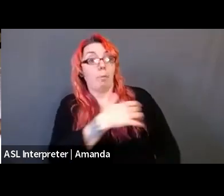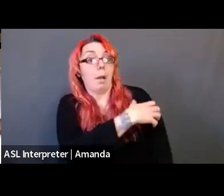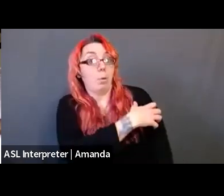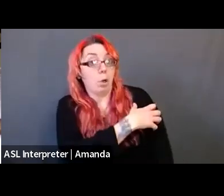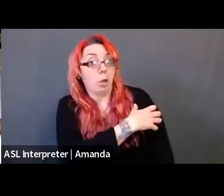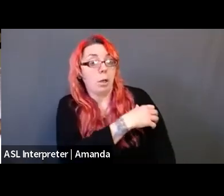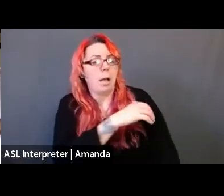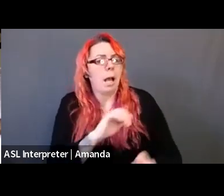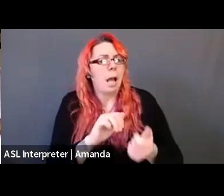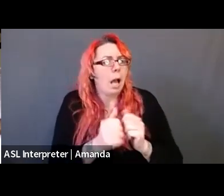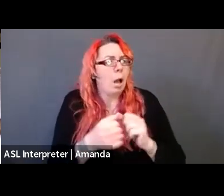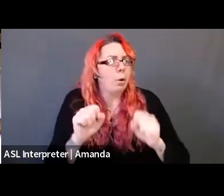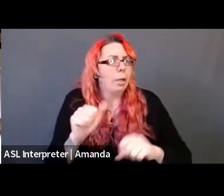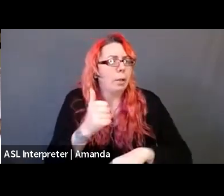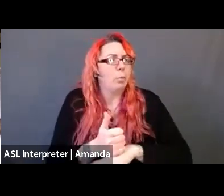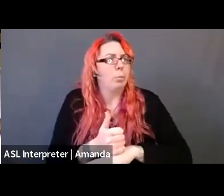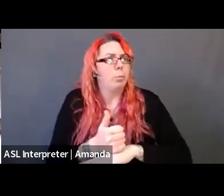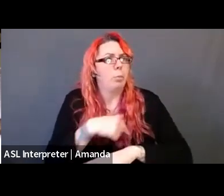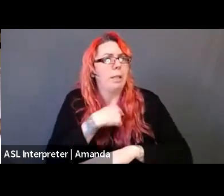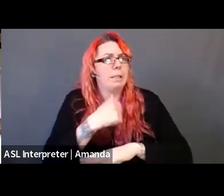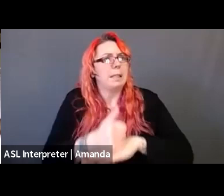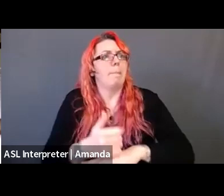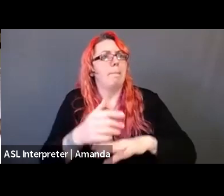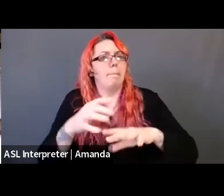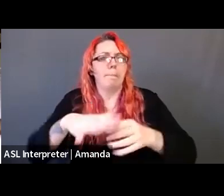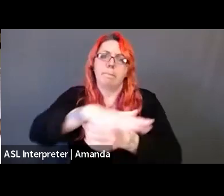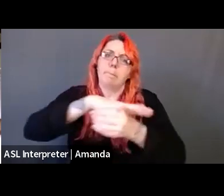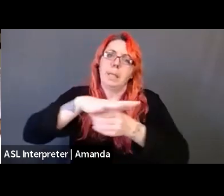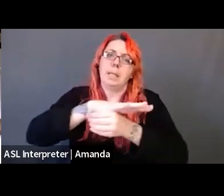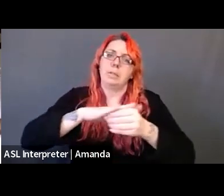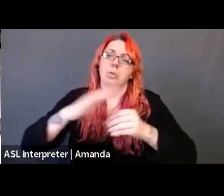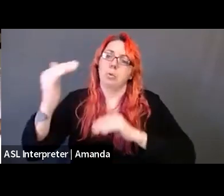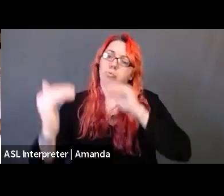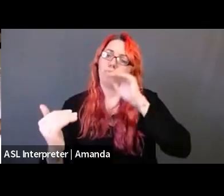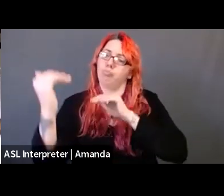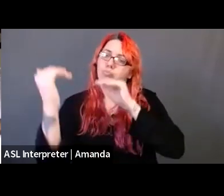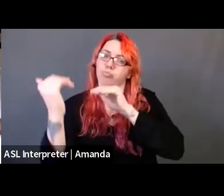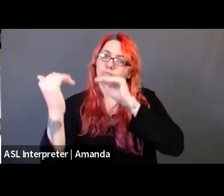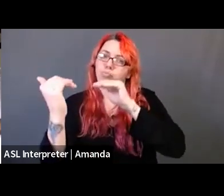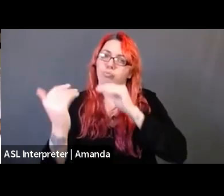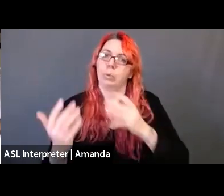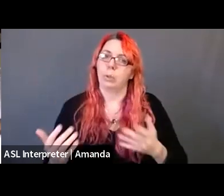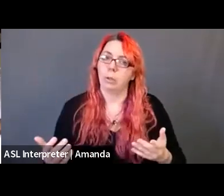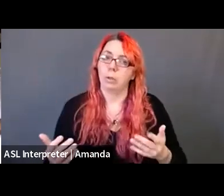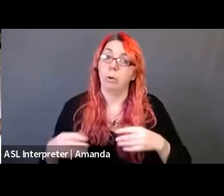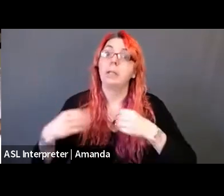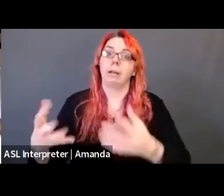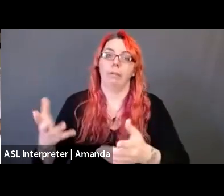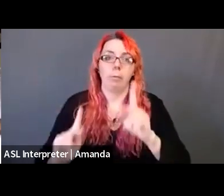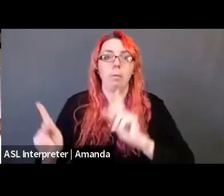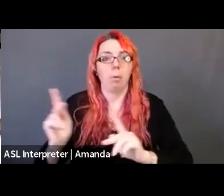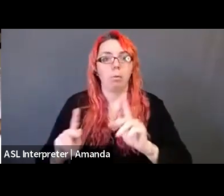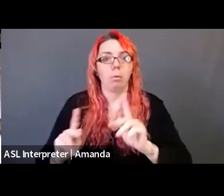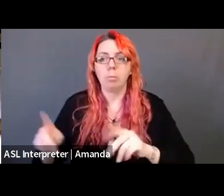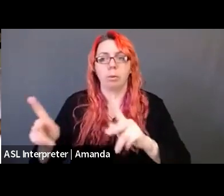power imbalance? Or I guess the question is, how can we get people to do that? And then the other